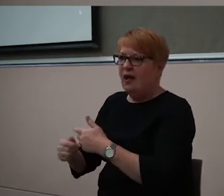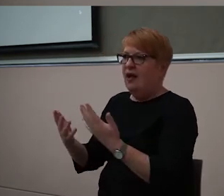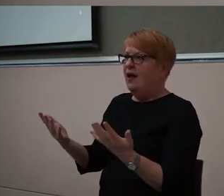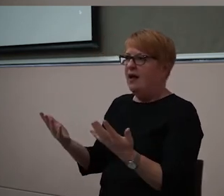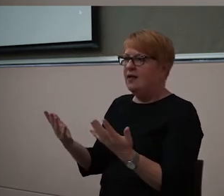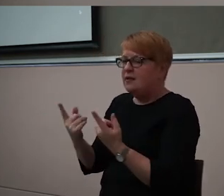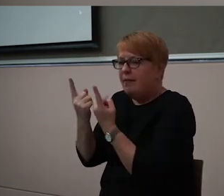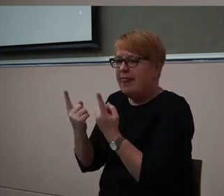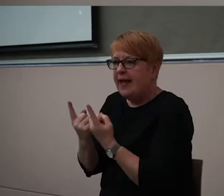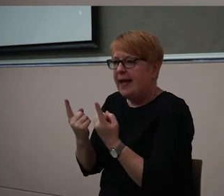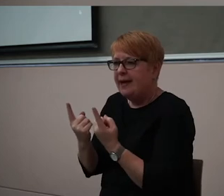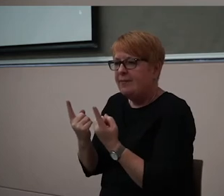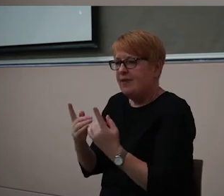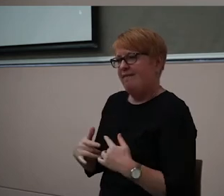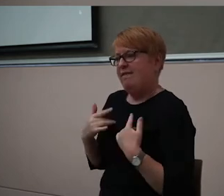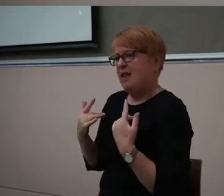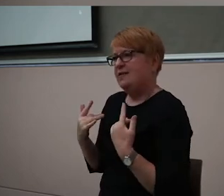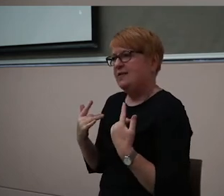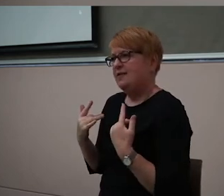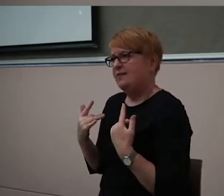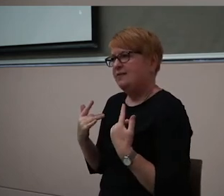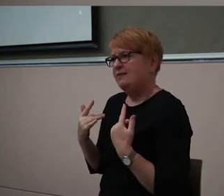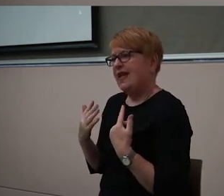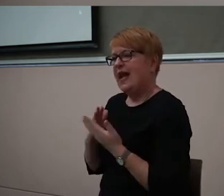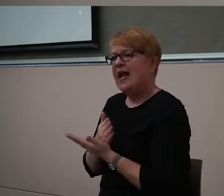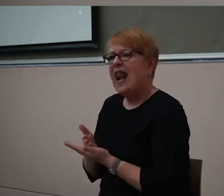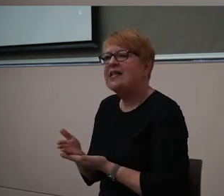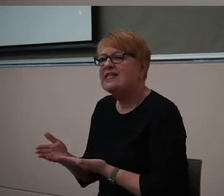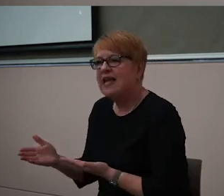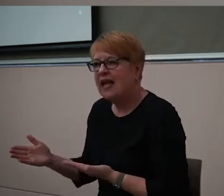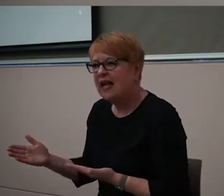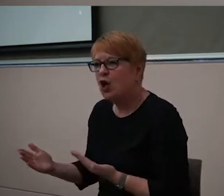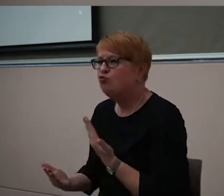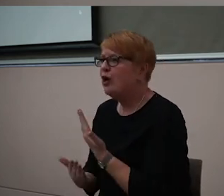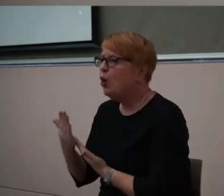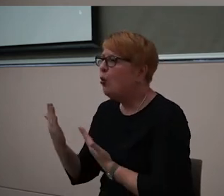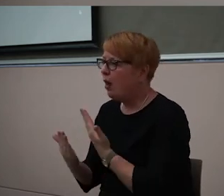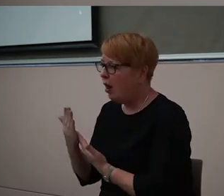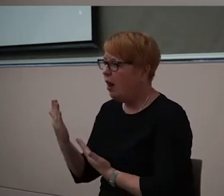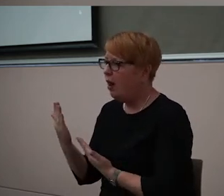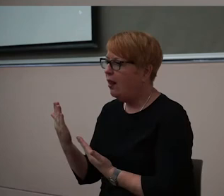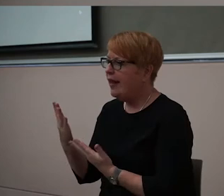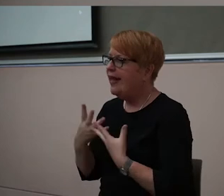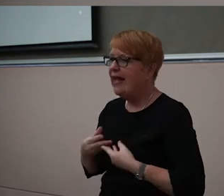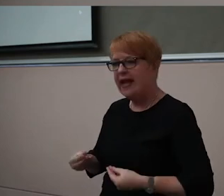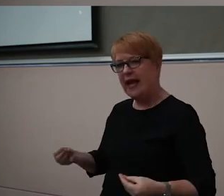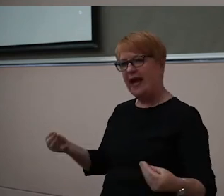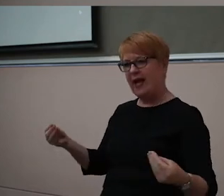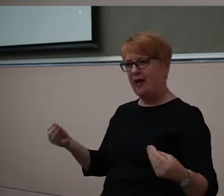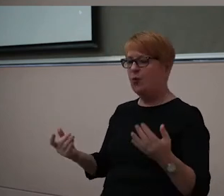So there's something that felt kind of cleansing or like renewal, something cathartic that was happening in